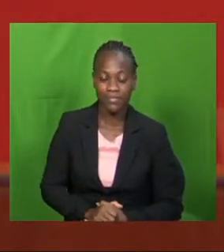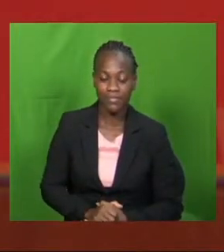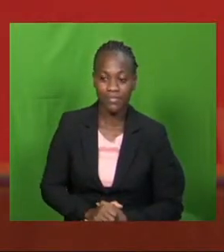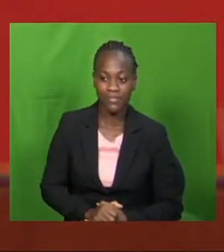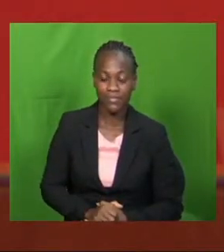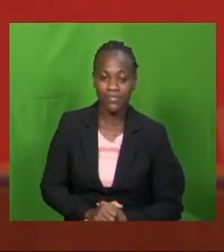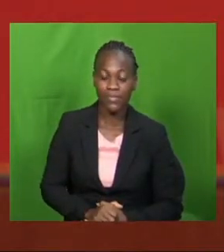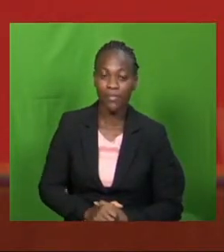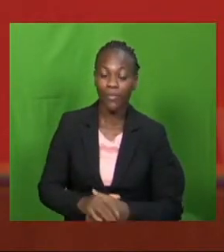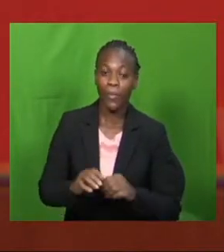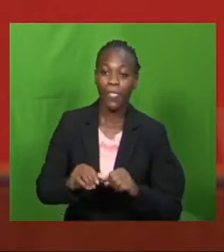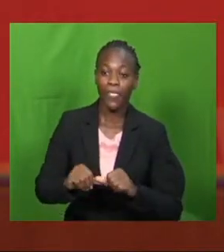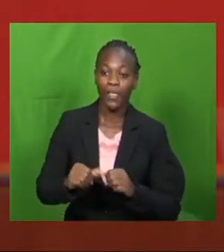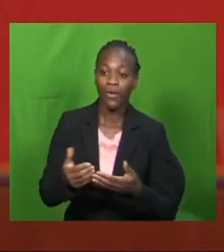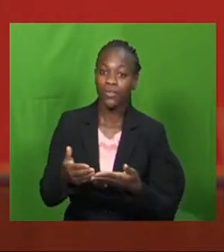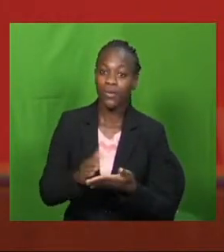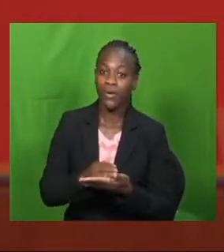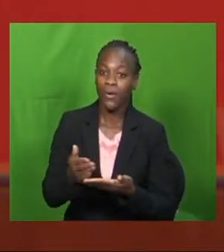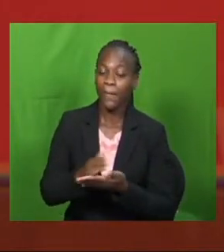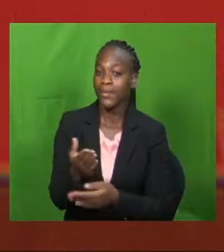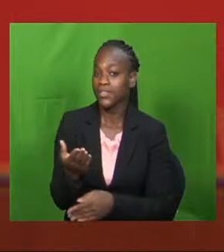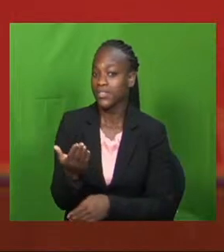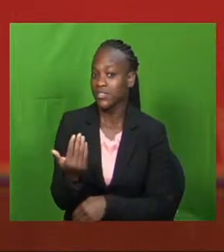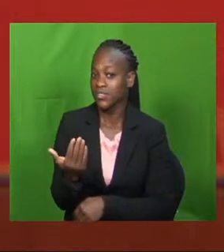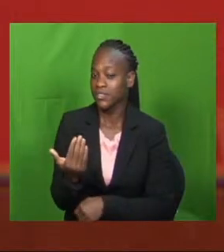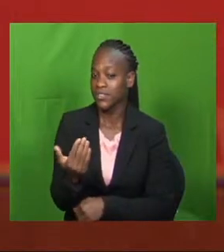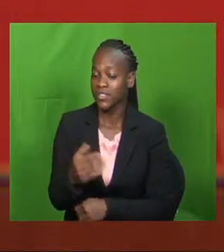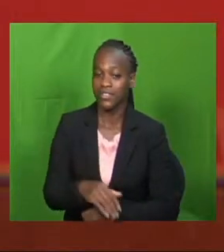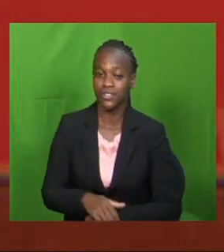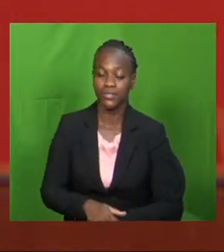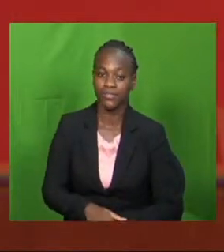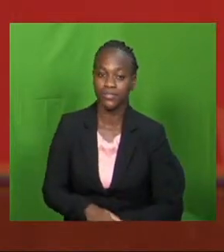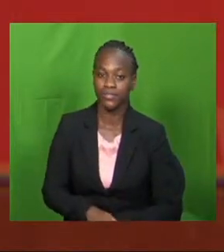We move to page 15.